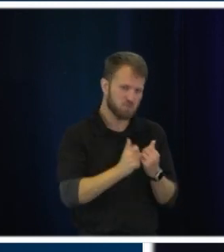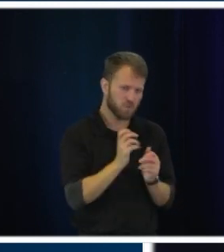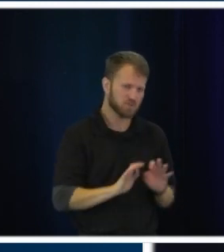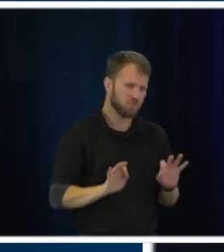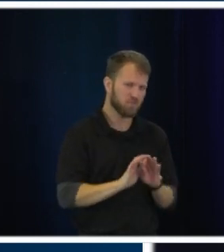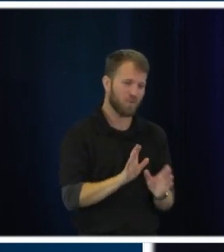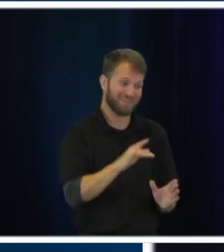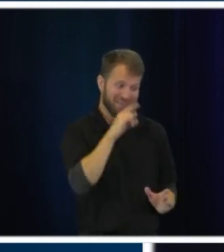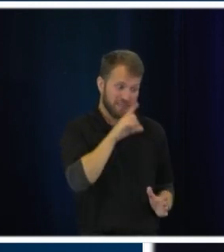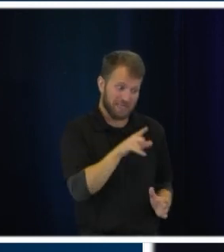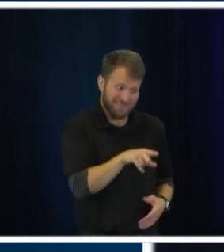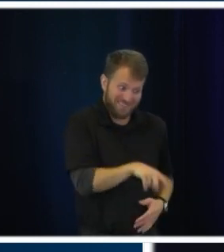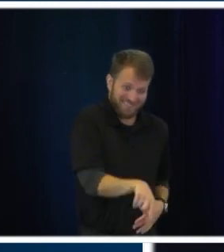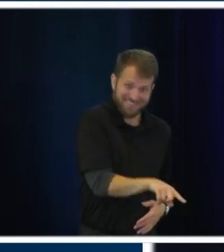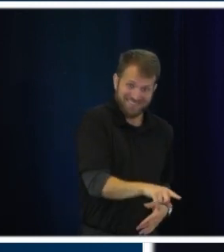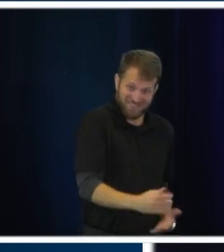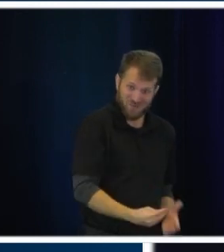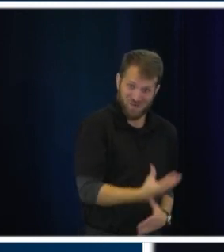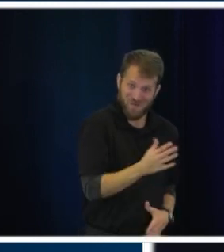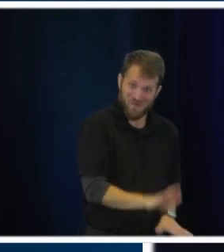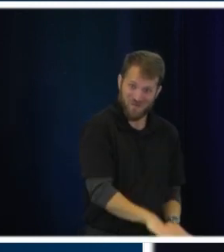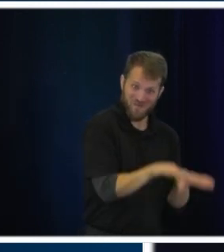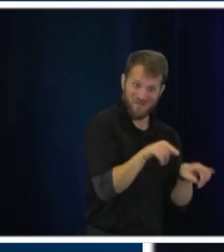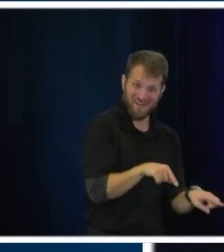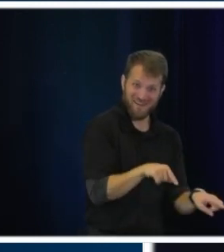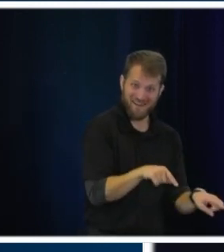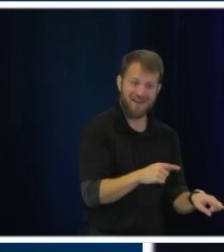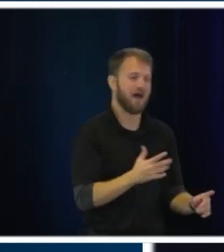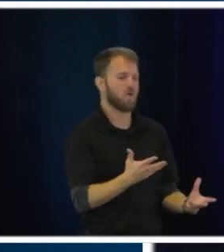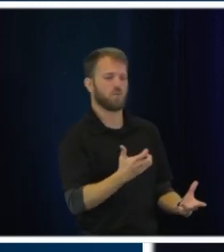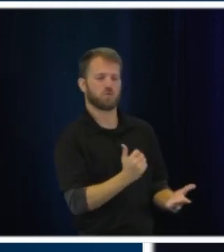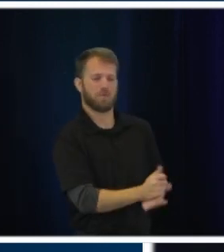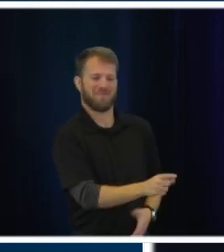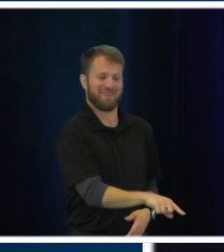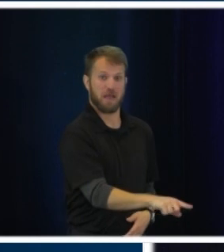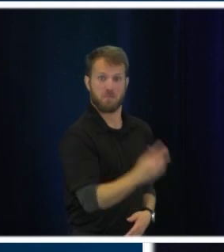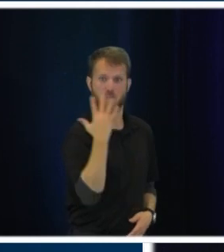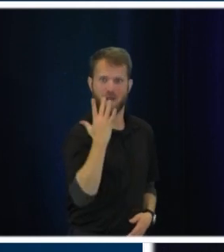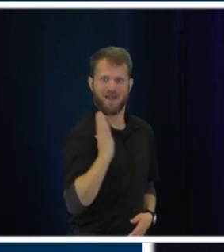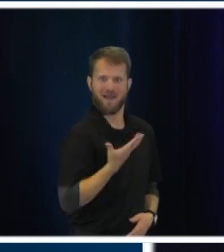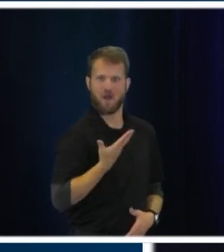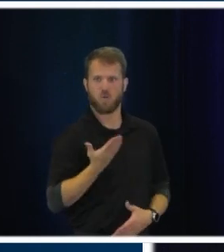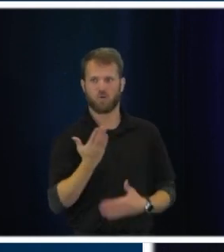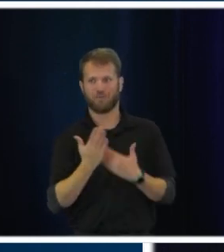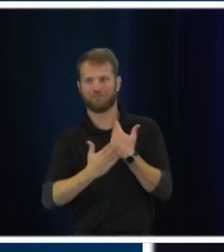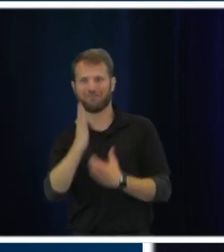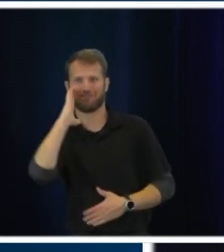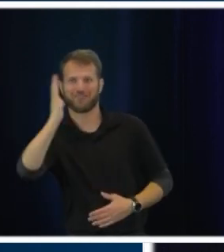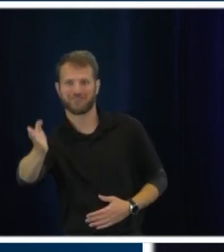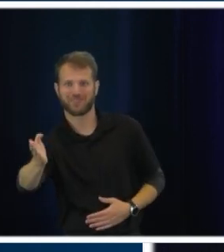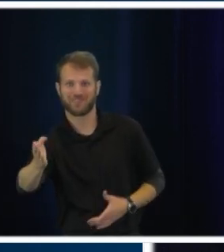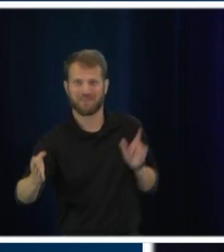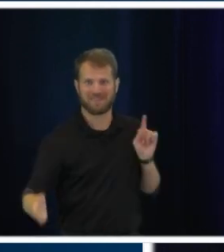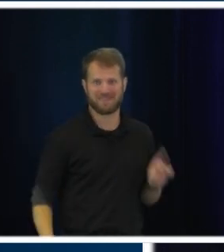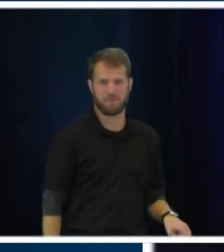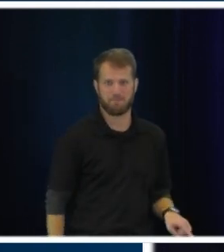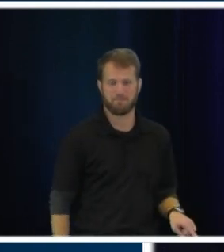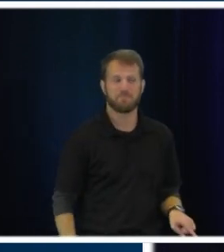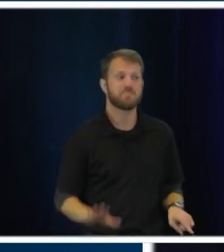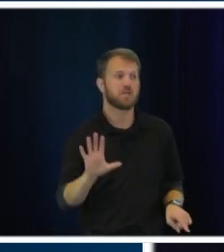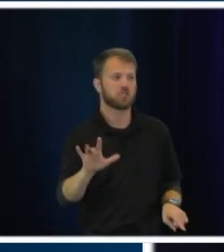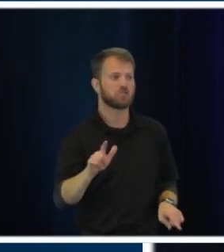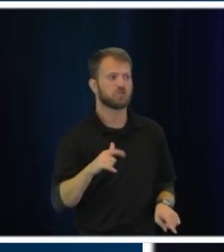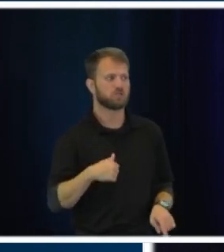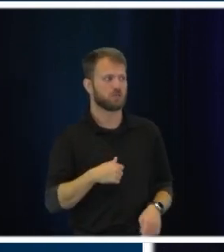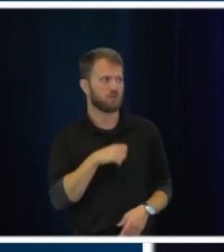in those same neighborhoods, because those kids are our future. So I'm not going to spill all the beans because I think there's a